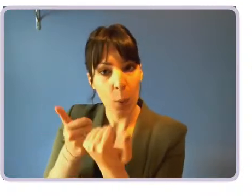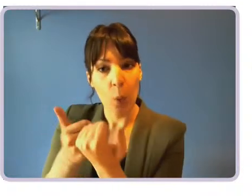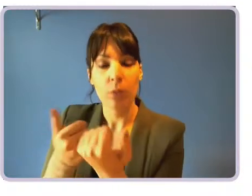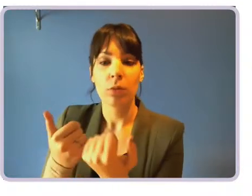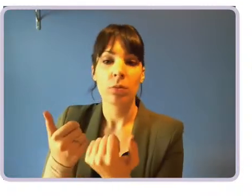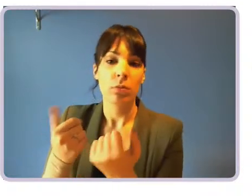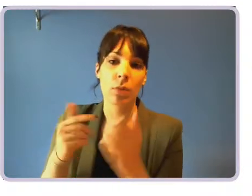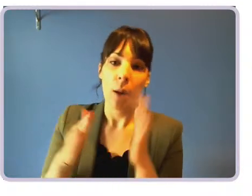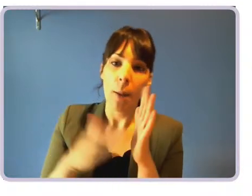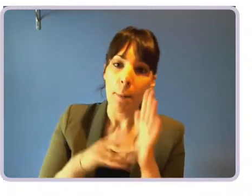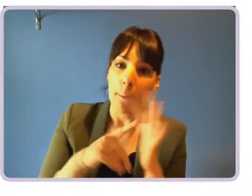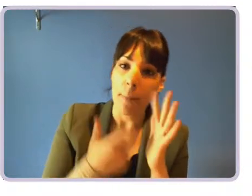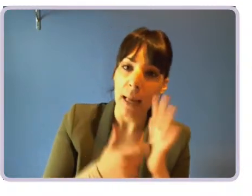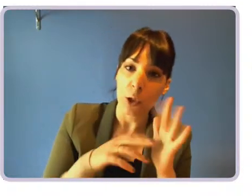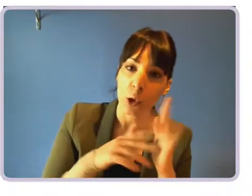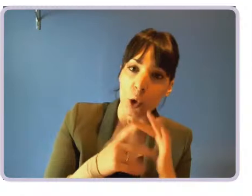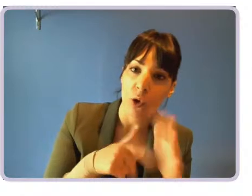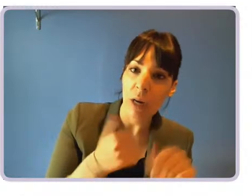in the community.